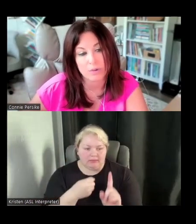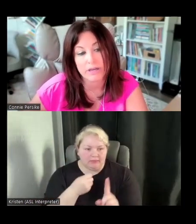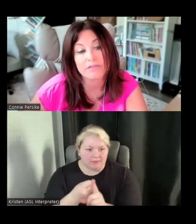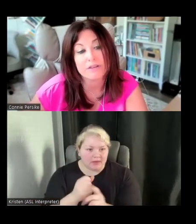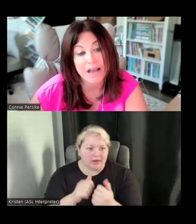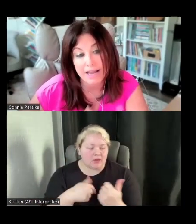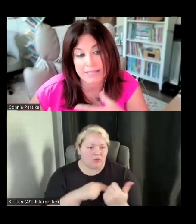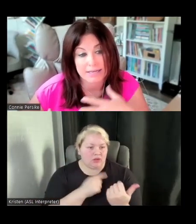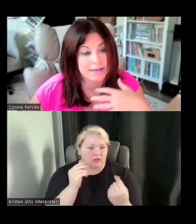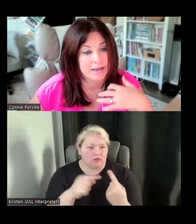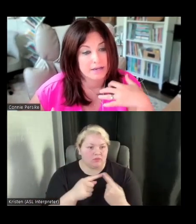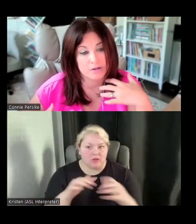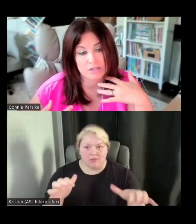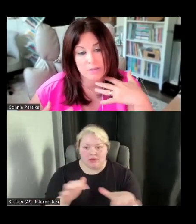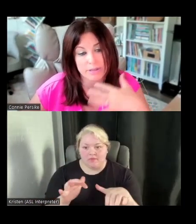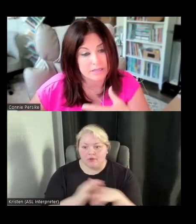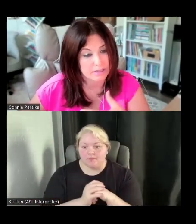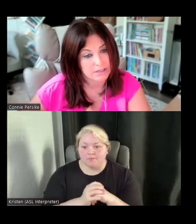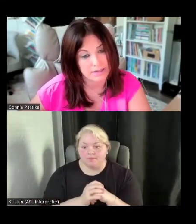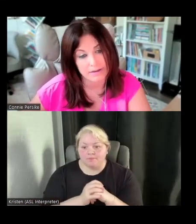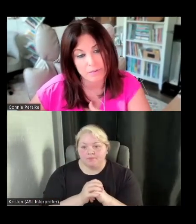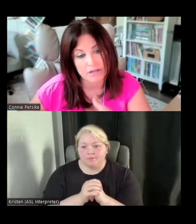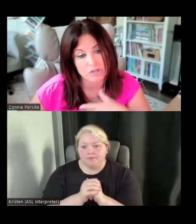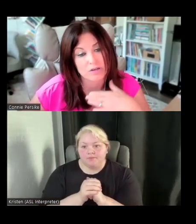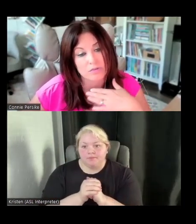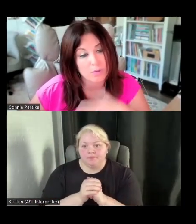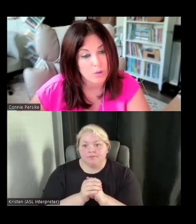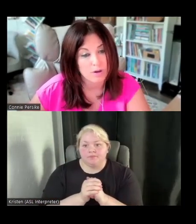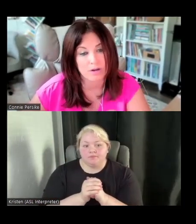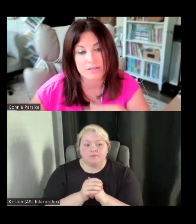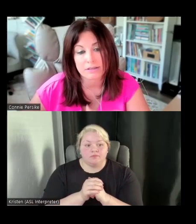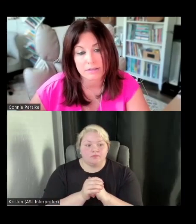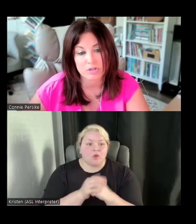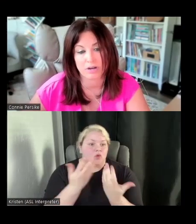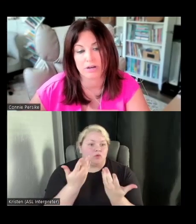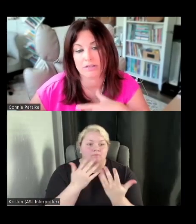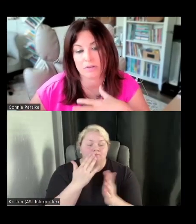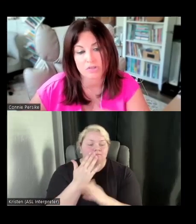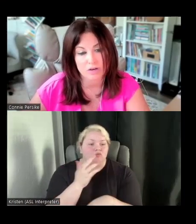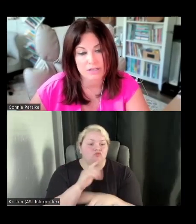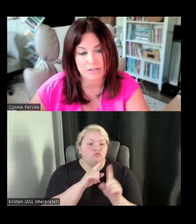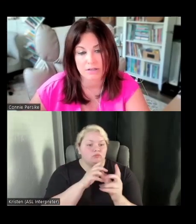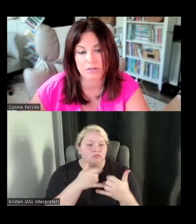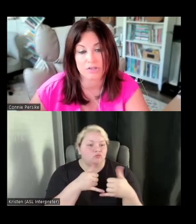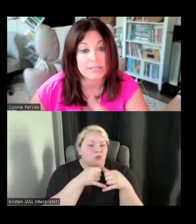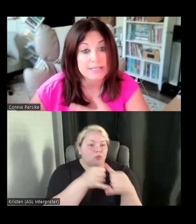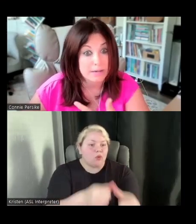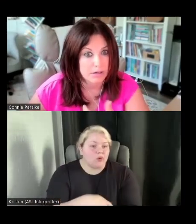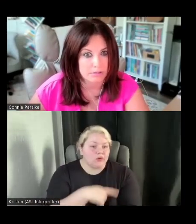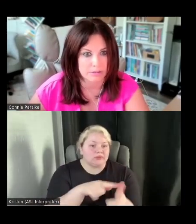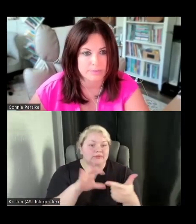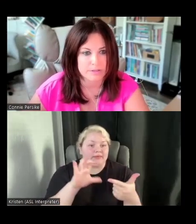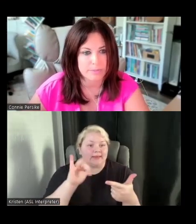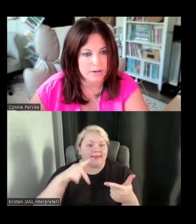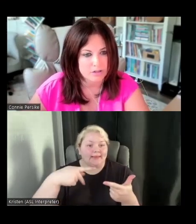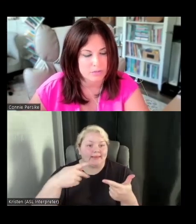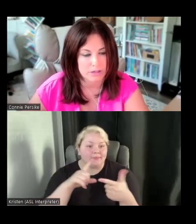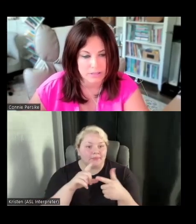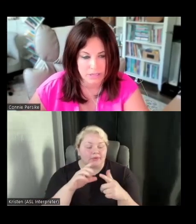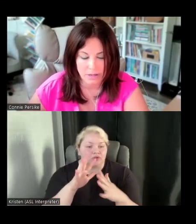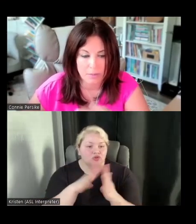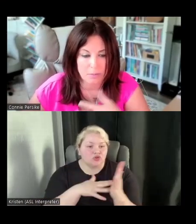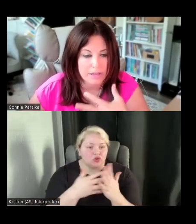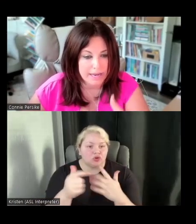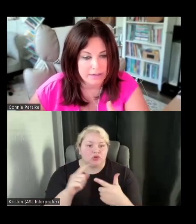behavior. So if not, some of these things that I've mentioned, rewards, clip charts, restraint and seclusion, timeout rooms,